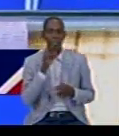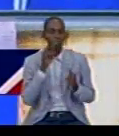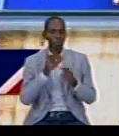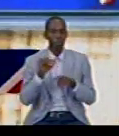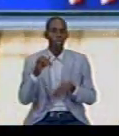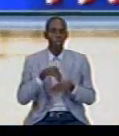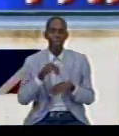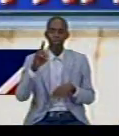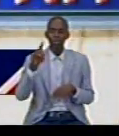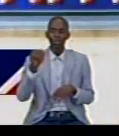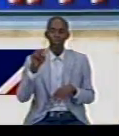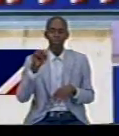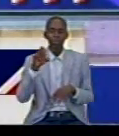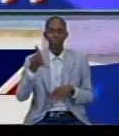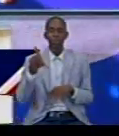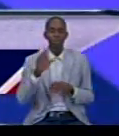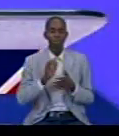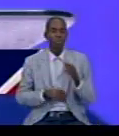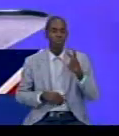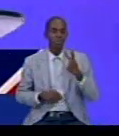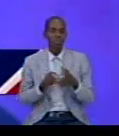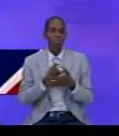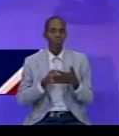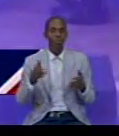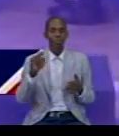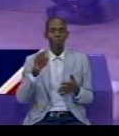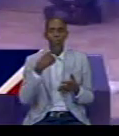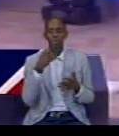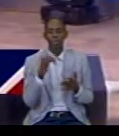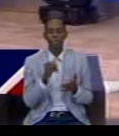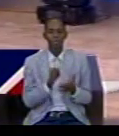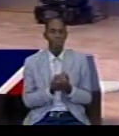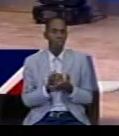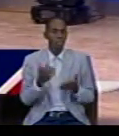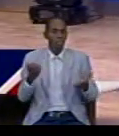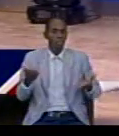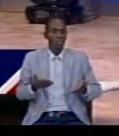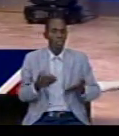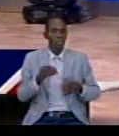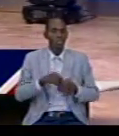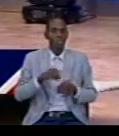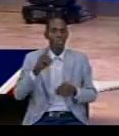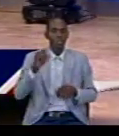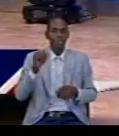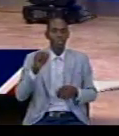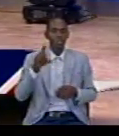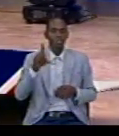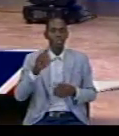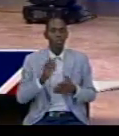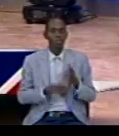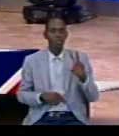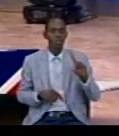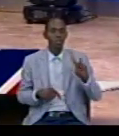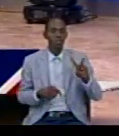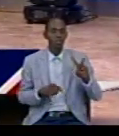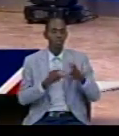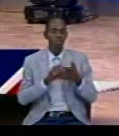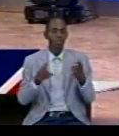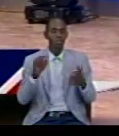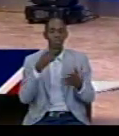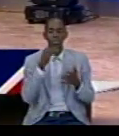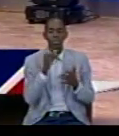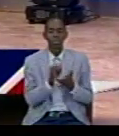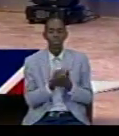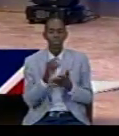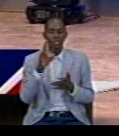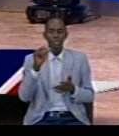Daniel chapter 2, and I'm reading from verse 20 here. In Daniel chapter 2, verse 20, Daniel answered and said, blessed be